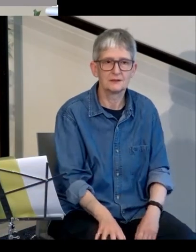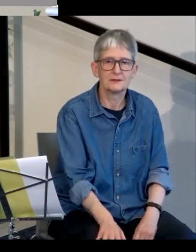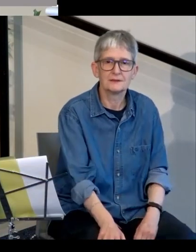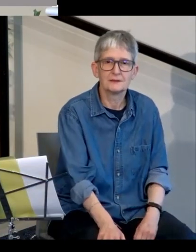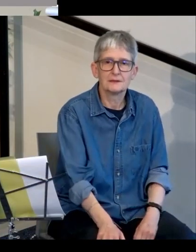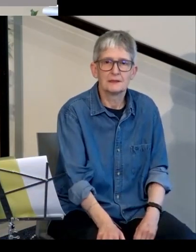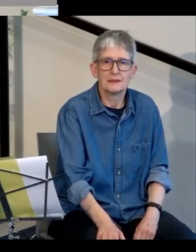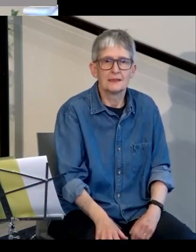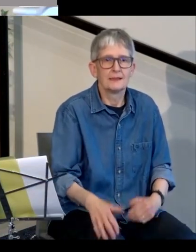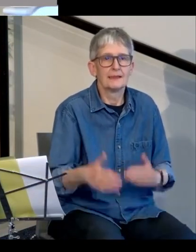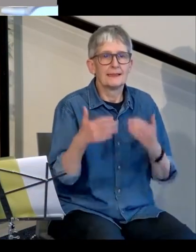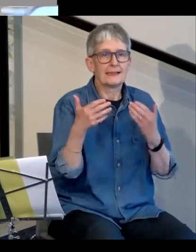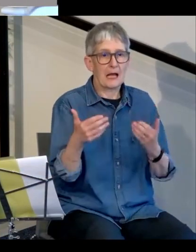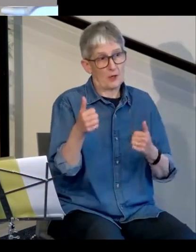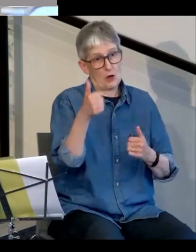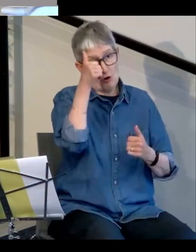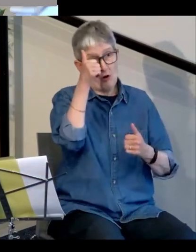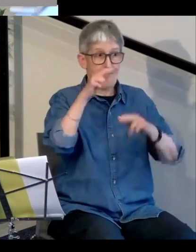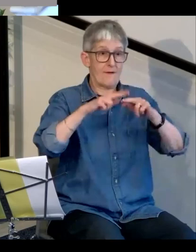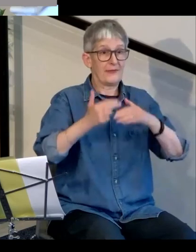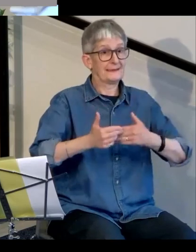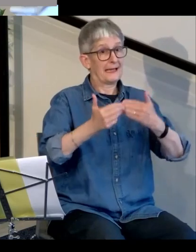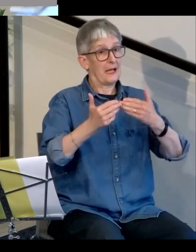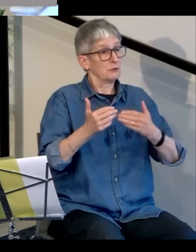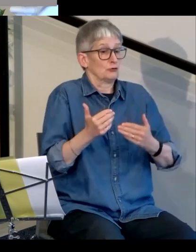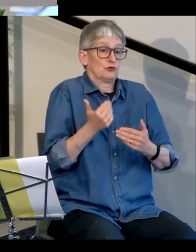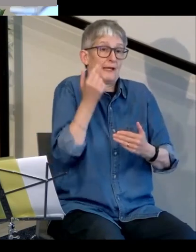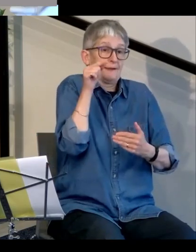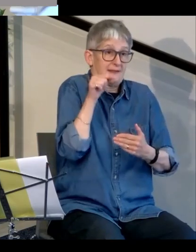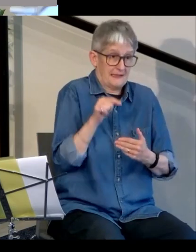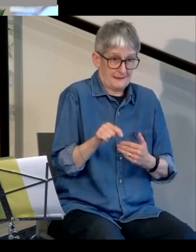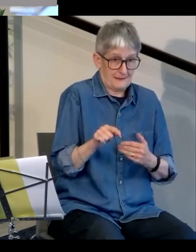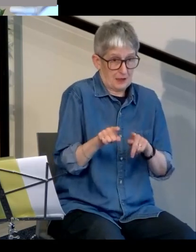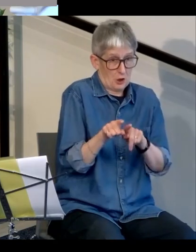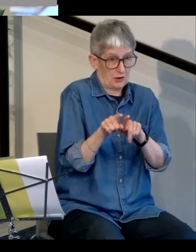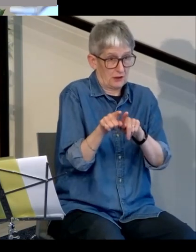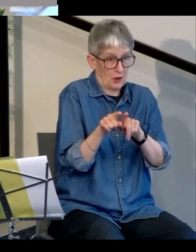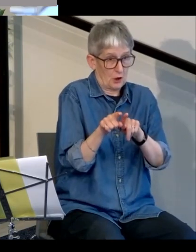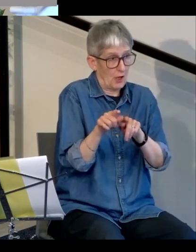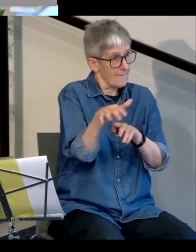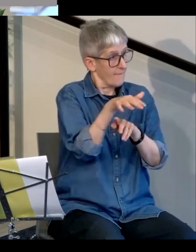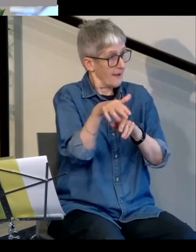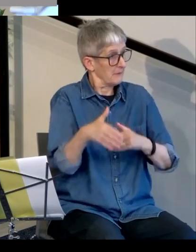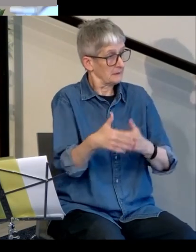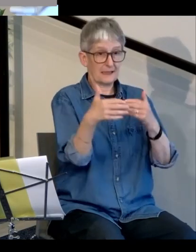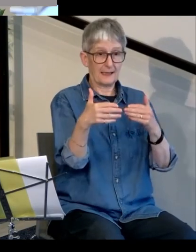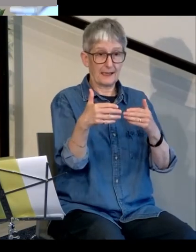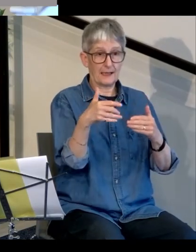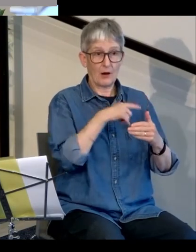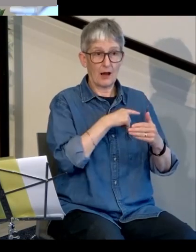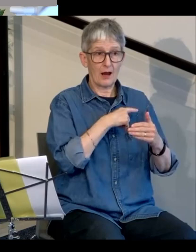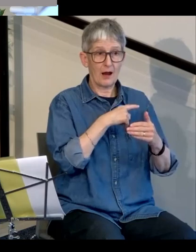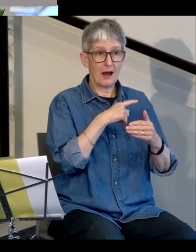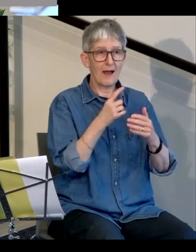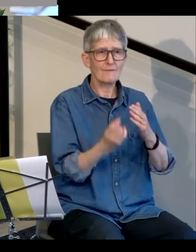You will know that it is Father's Day, but it's not just Father's Day today. It's also a family day, because we have the